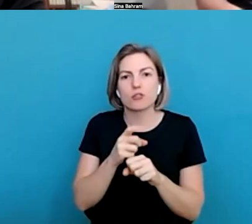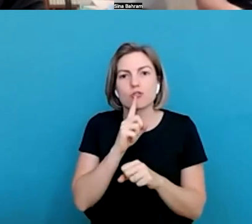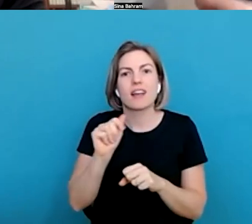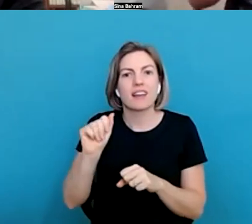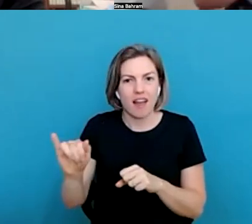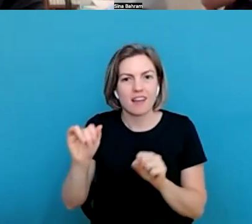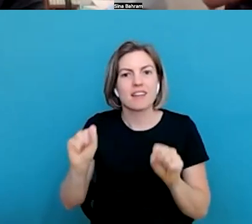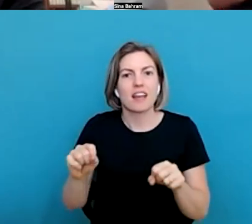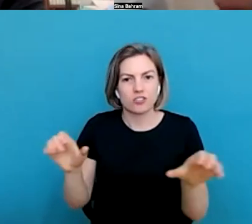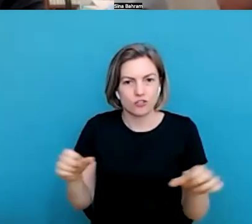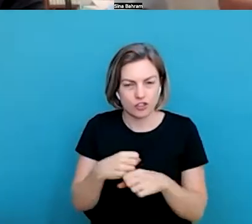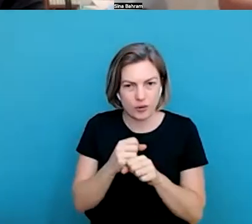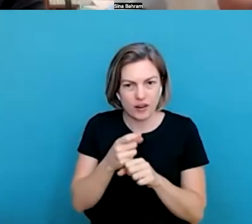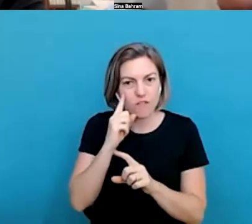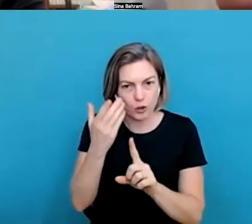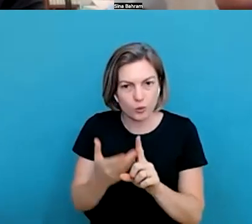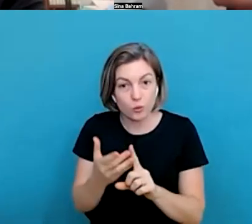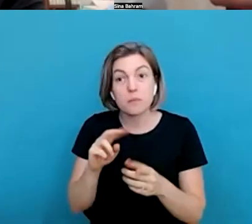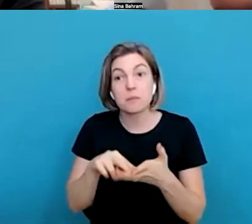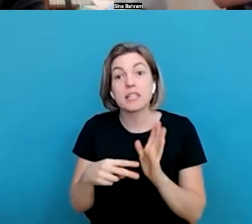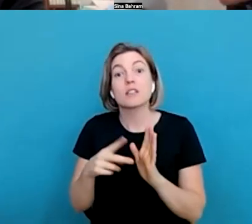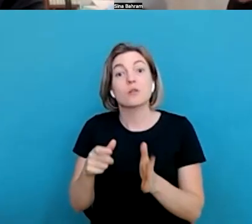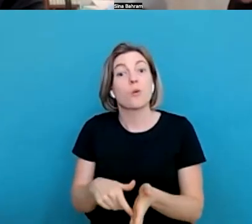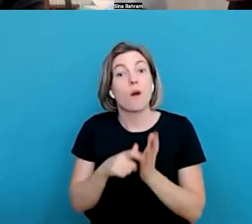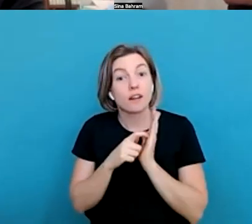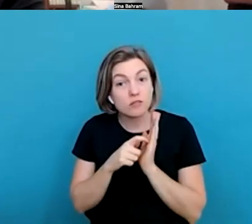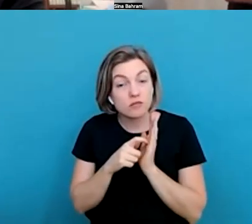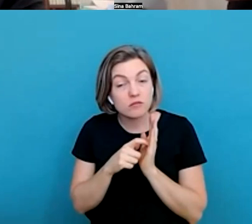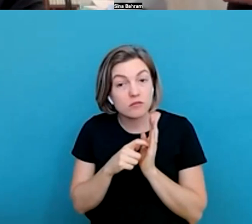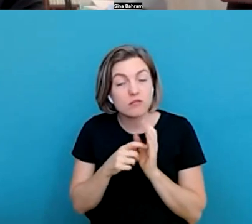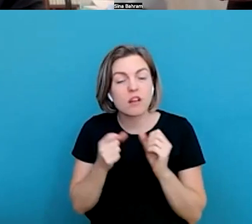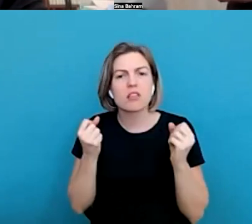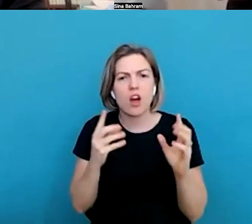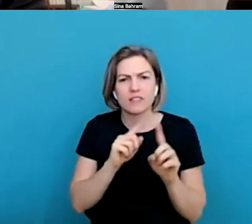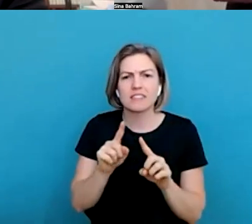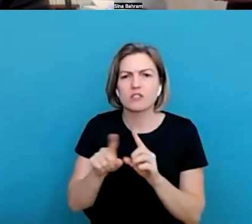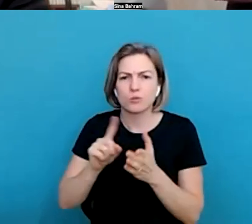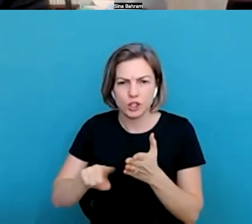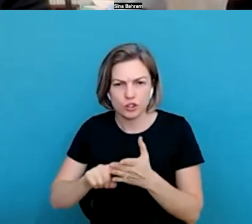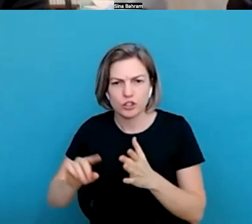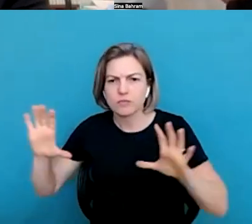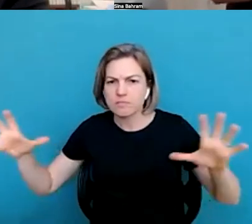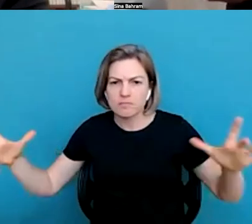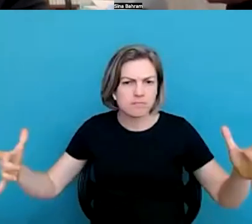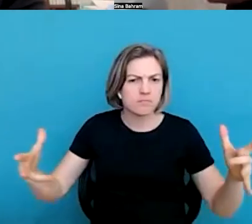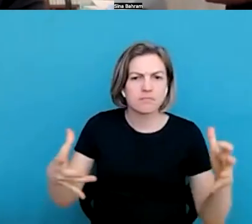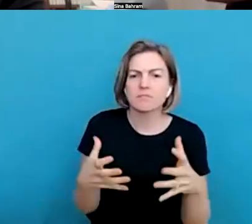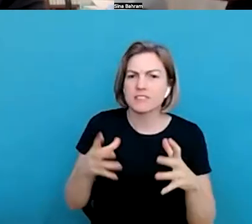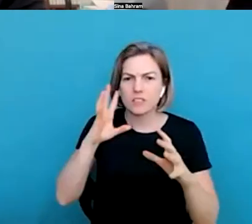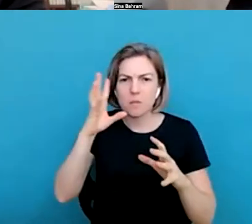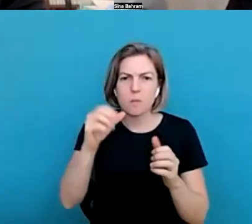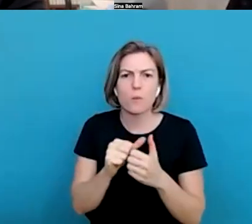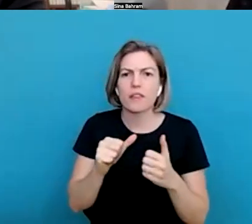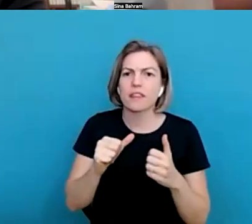that for you. So at the beginning, what that's going to require is for lots of different research to come together to come up with these optimal